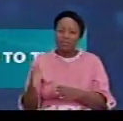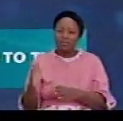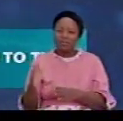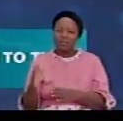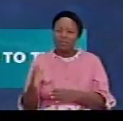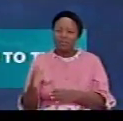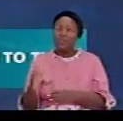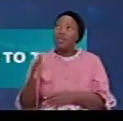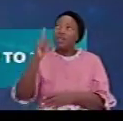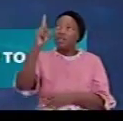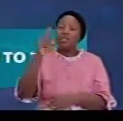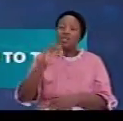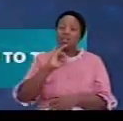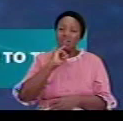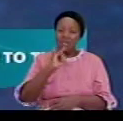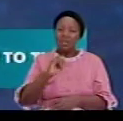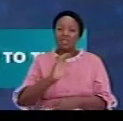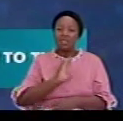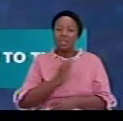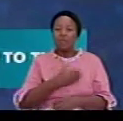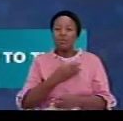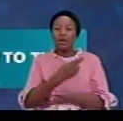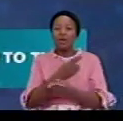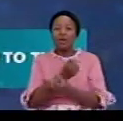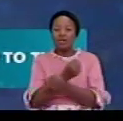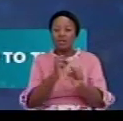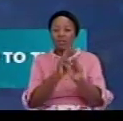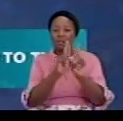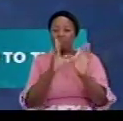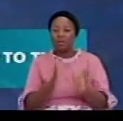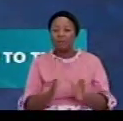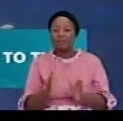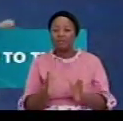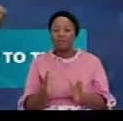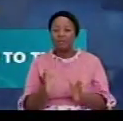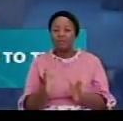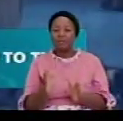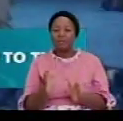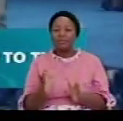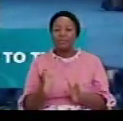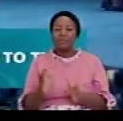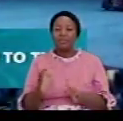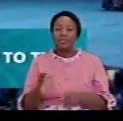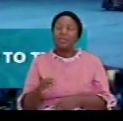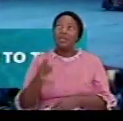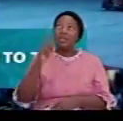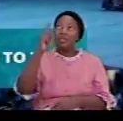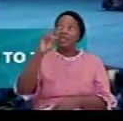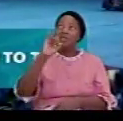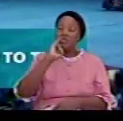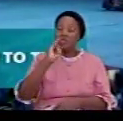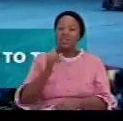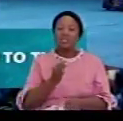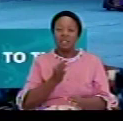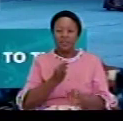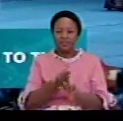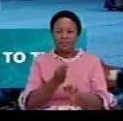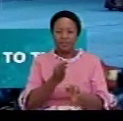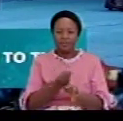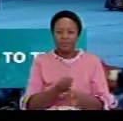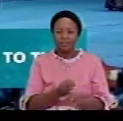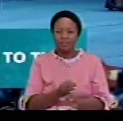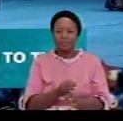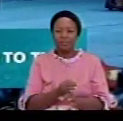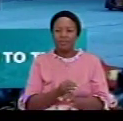He is our Redeemer. He is trustworthy. We